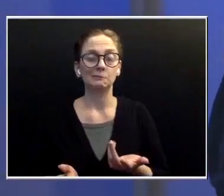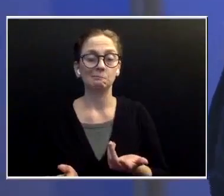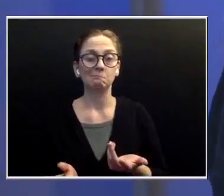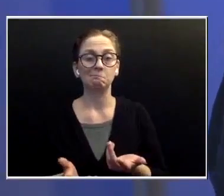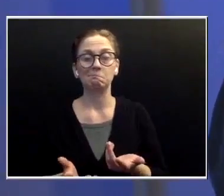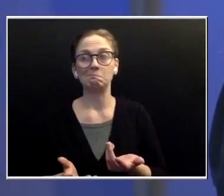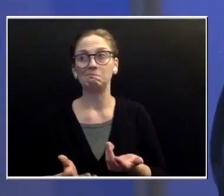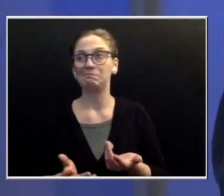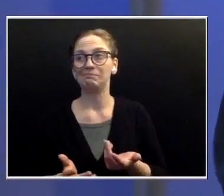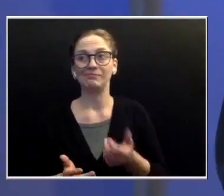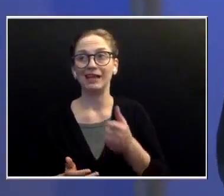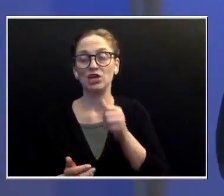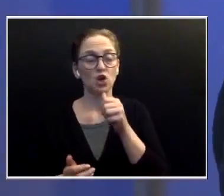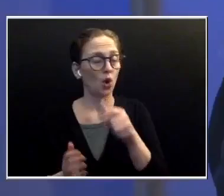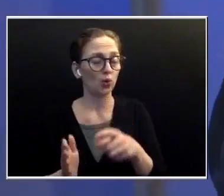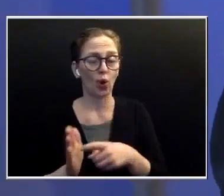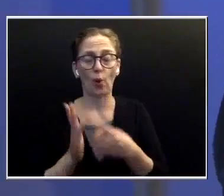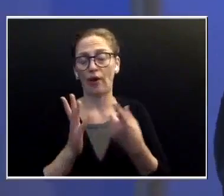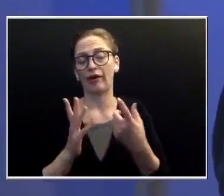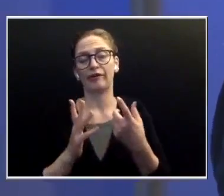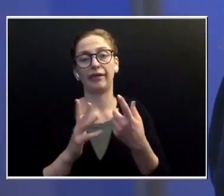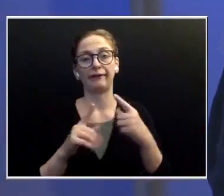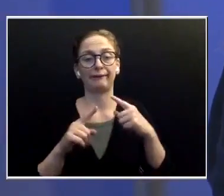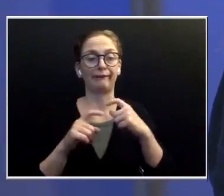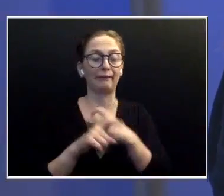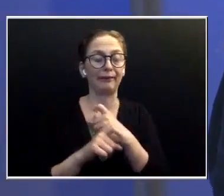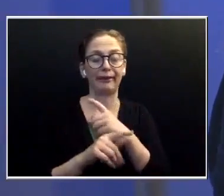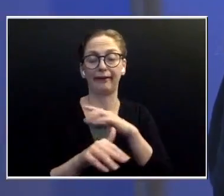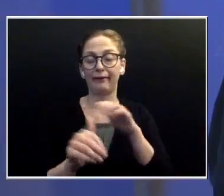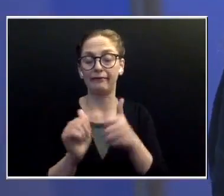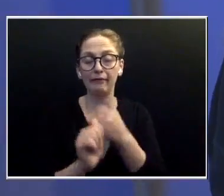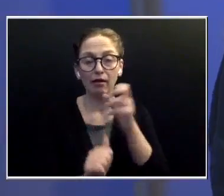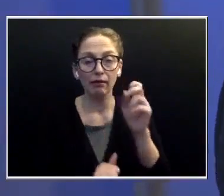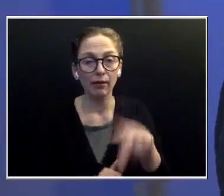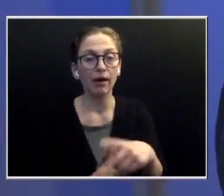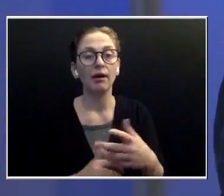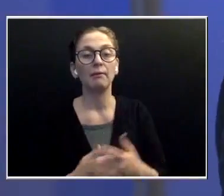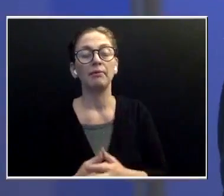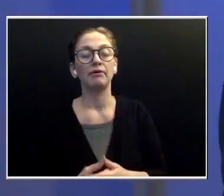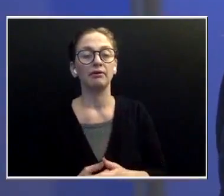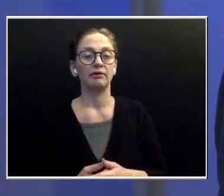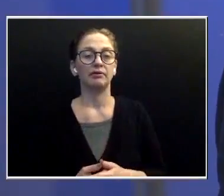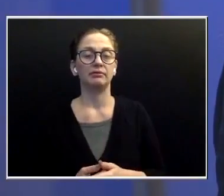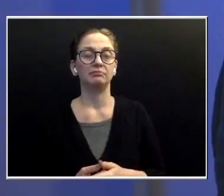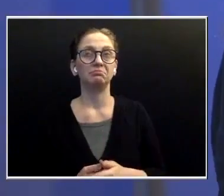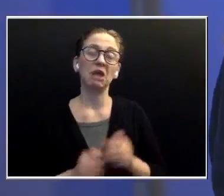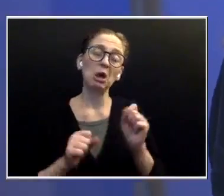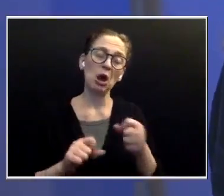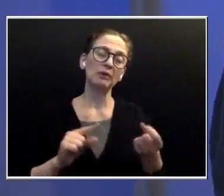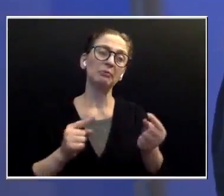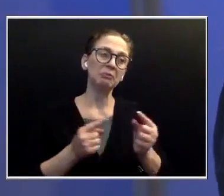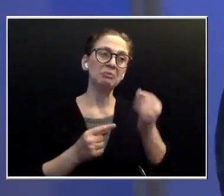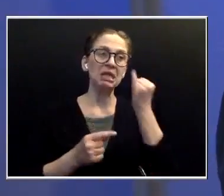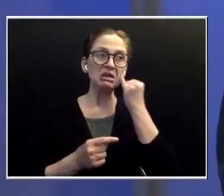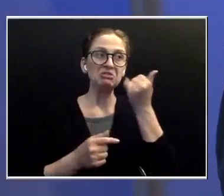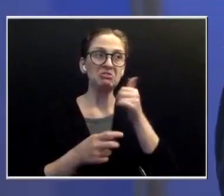follow-up pain. I guess if there was an issue with the colonoscopy piece of it, but when I left,